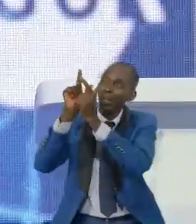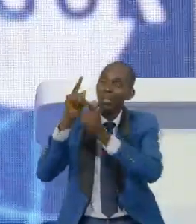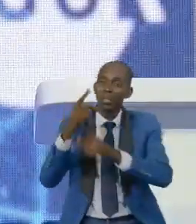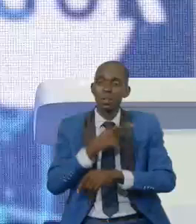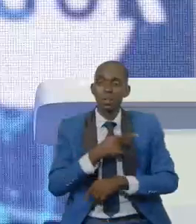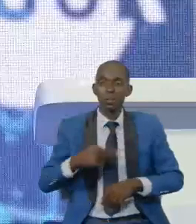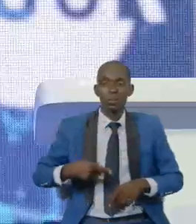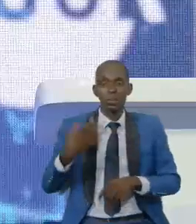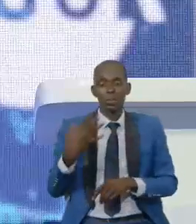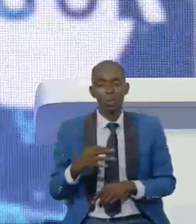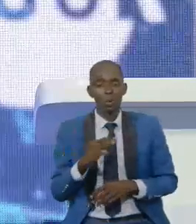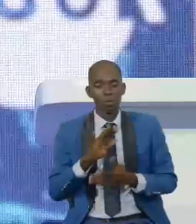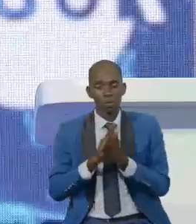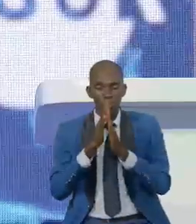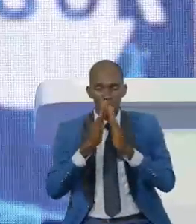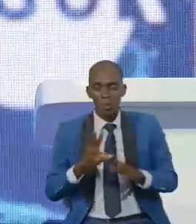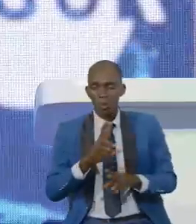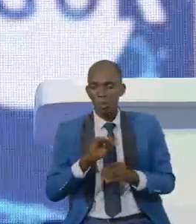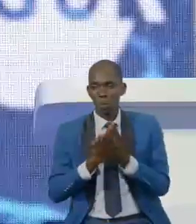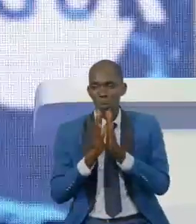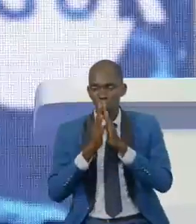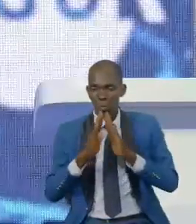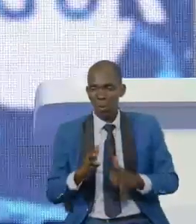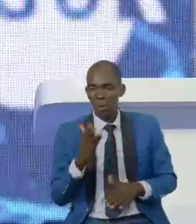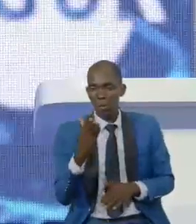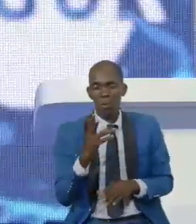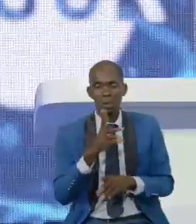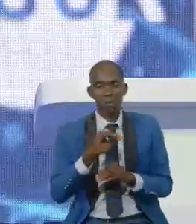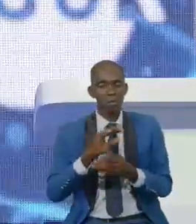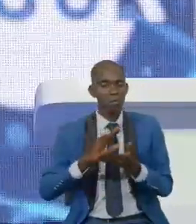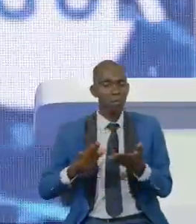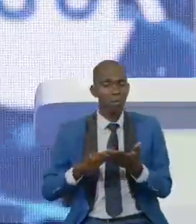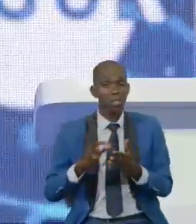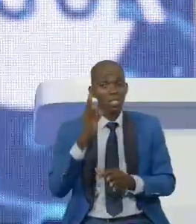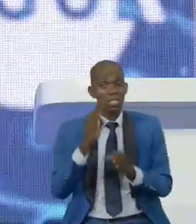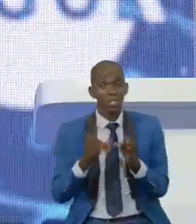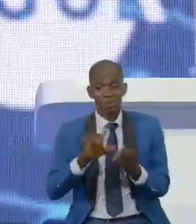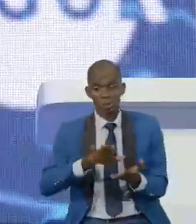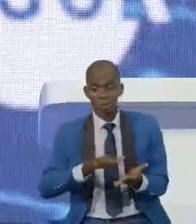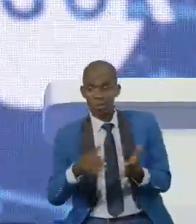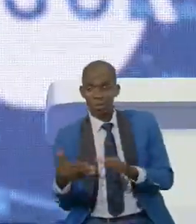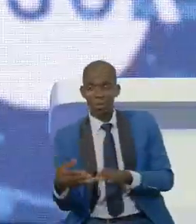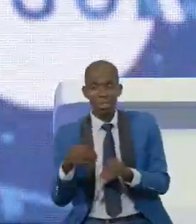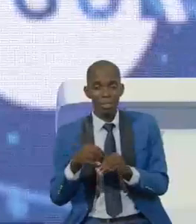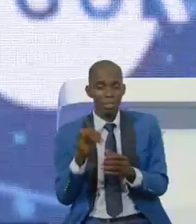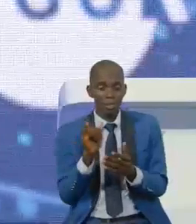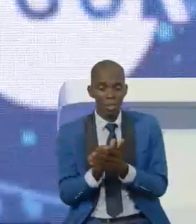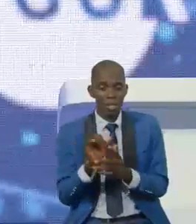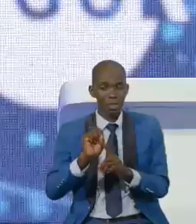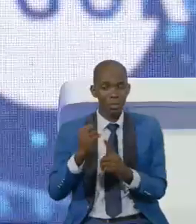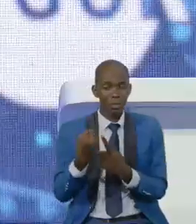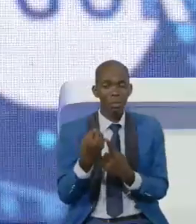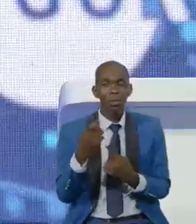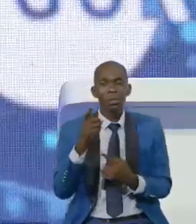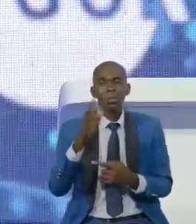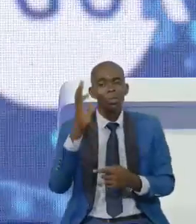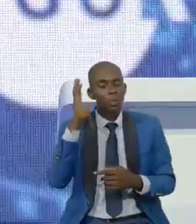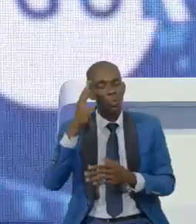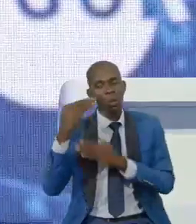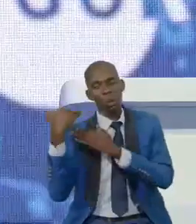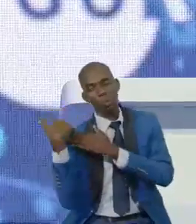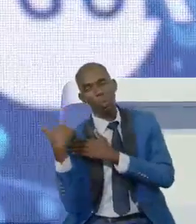no peace and there's no pardon, if you died in that condition, you will bear your punishment